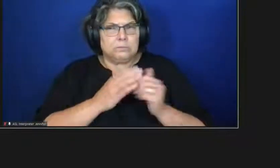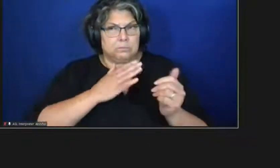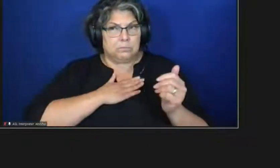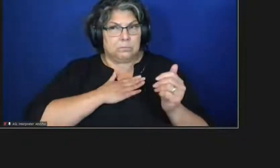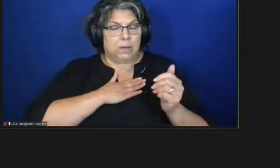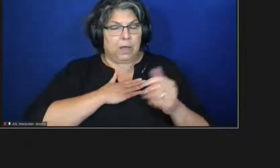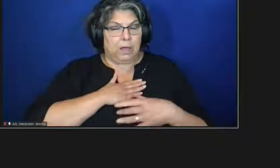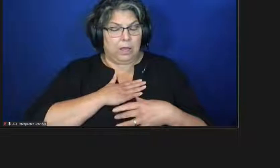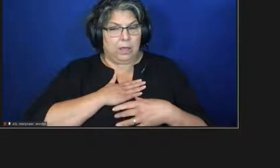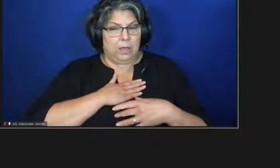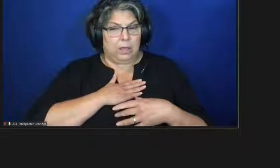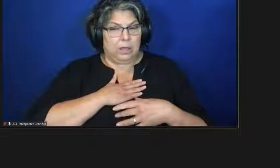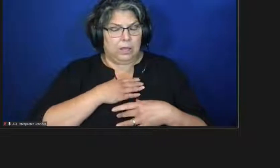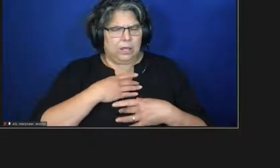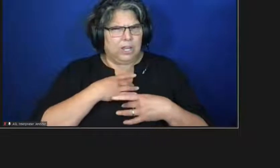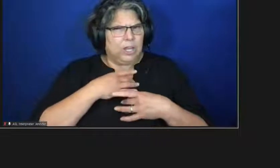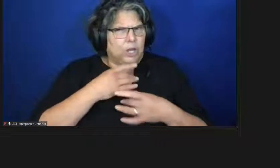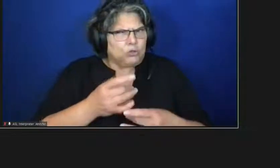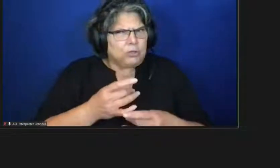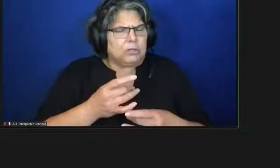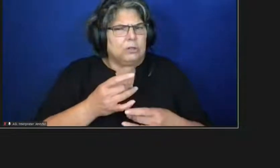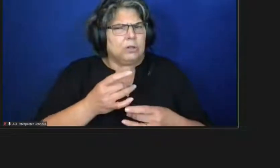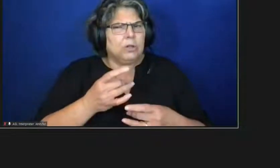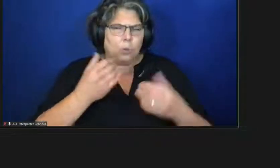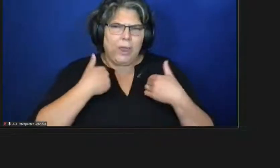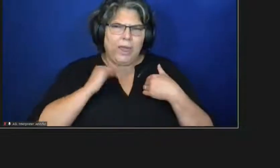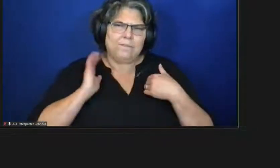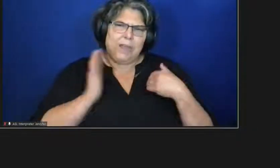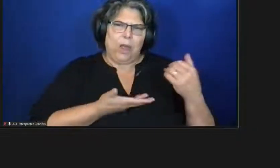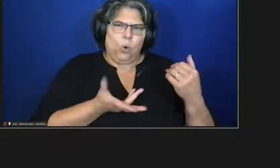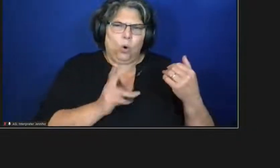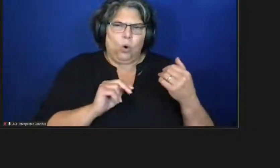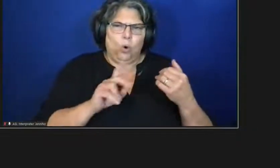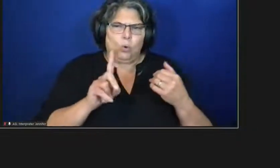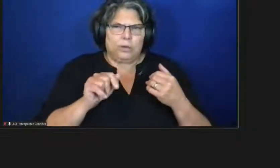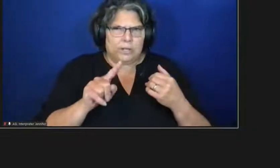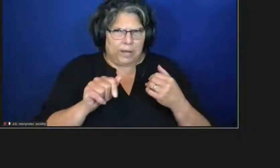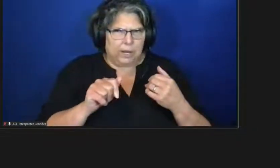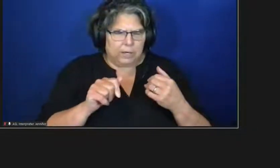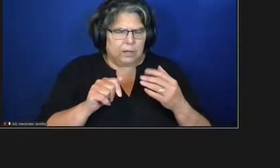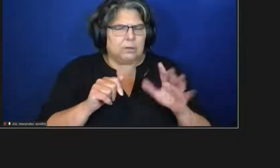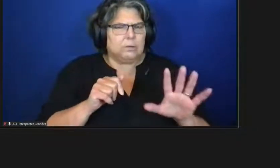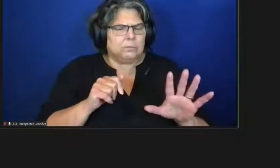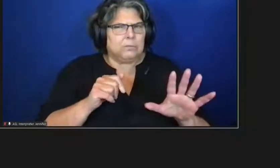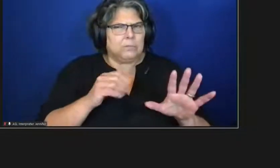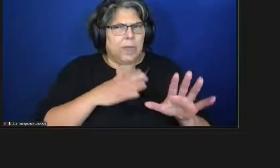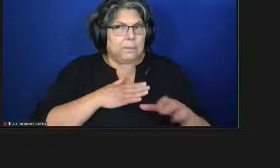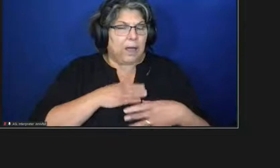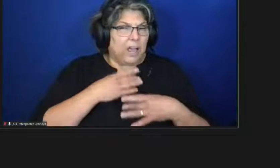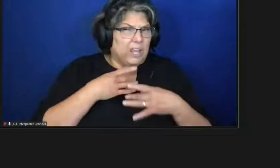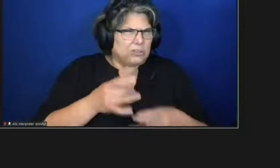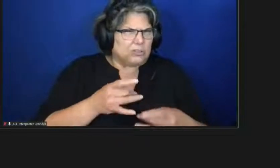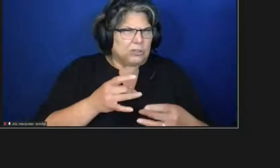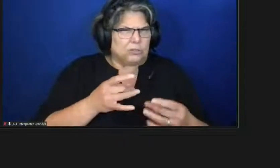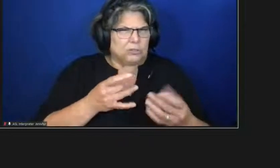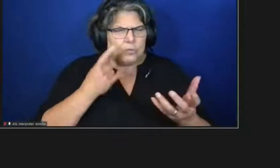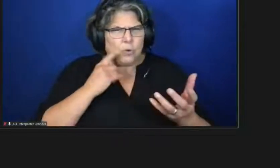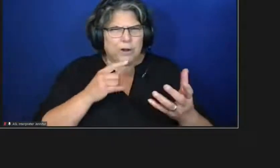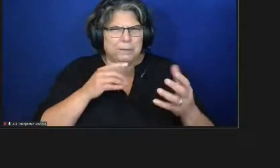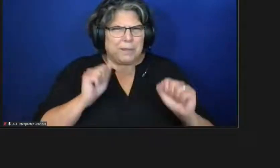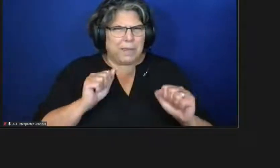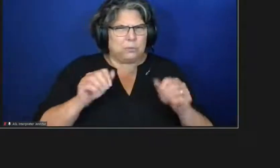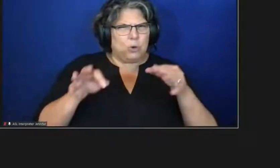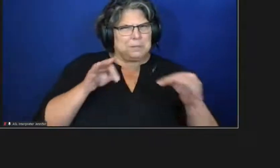interest is we sort of have our own data set, and my interest is in part around being able to explain